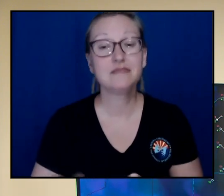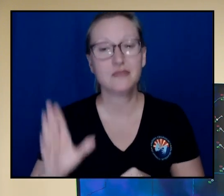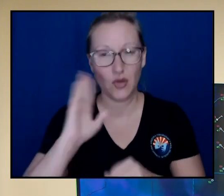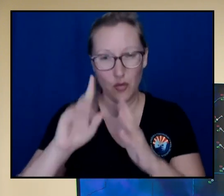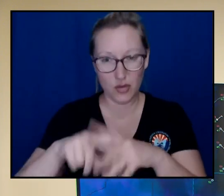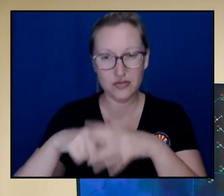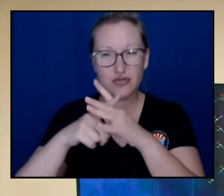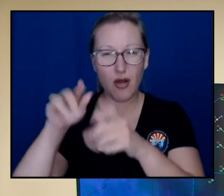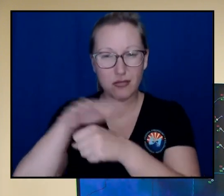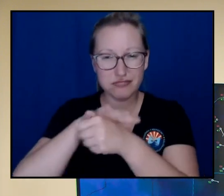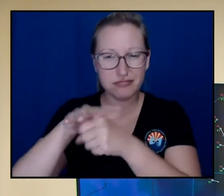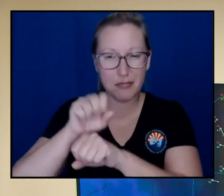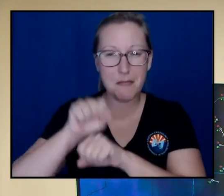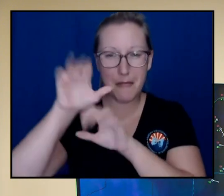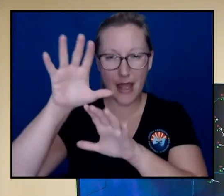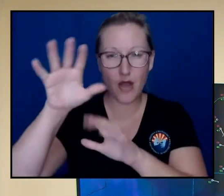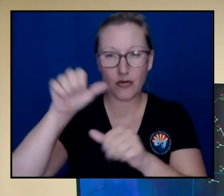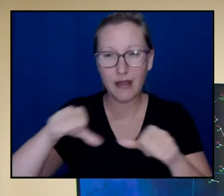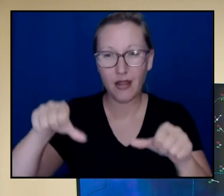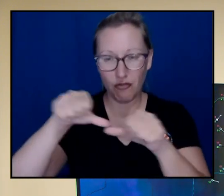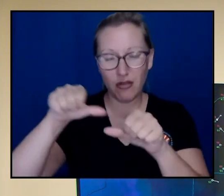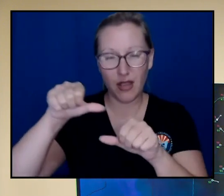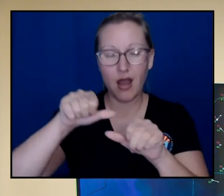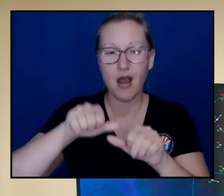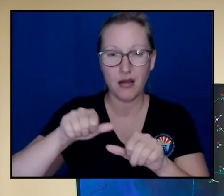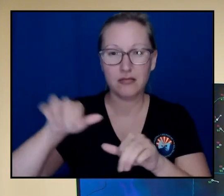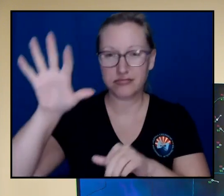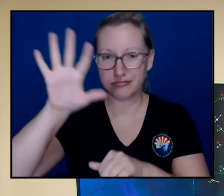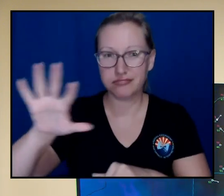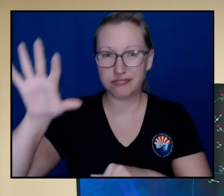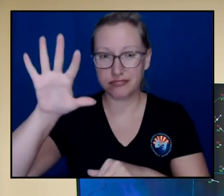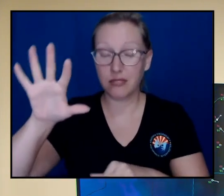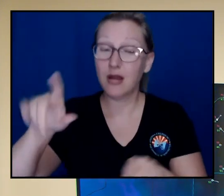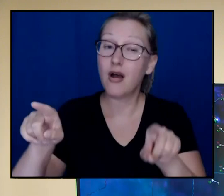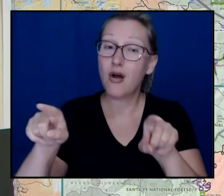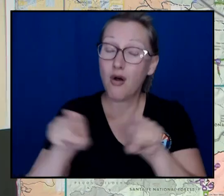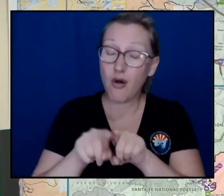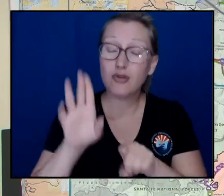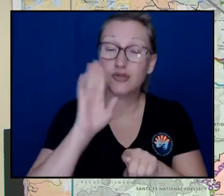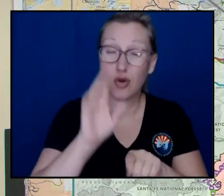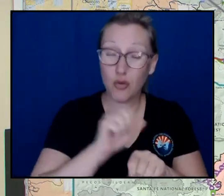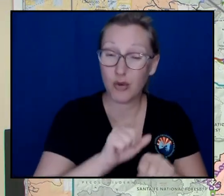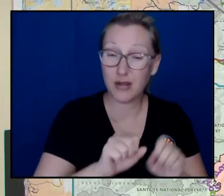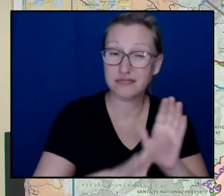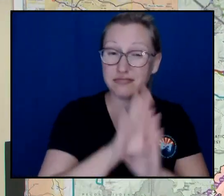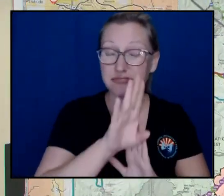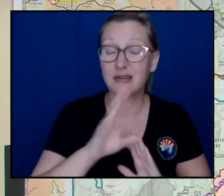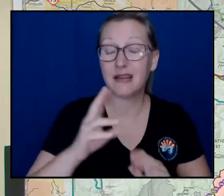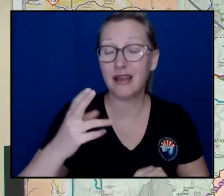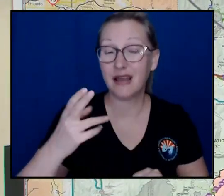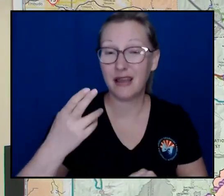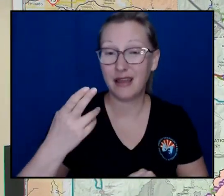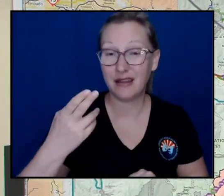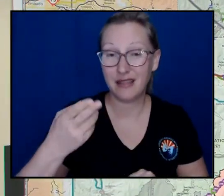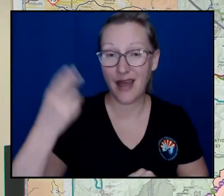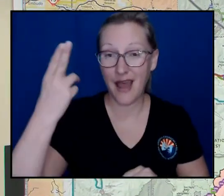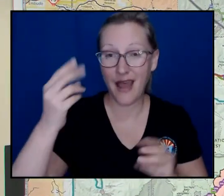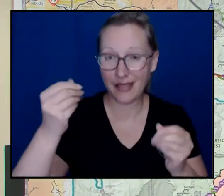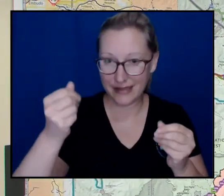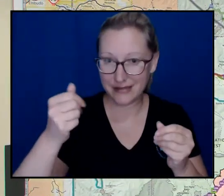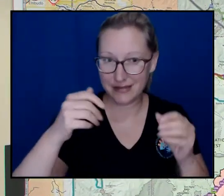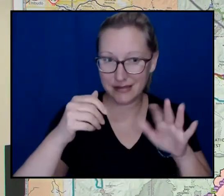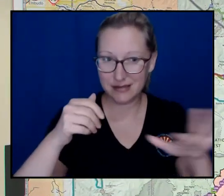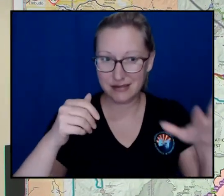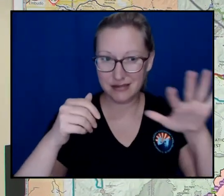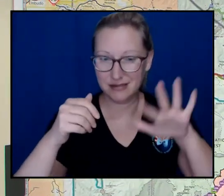but also going to try to form out here across the highlands. So we'll see a little bit of a mixed bag as to where these